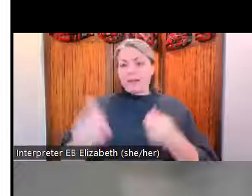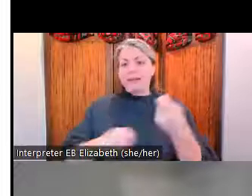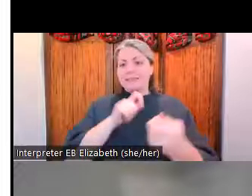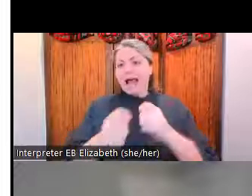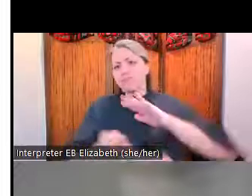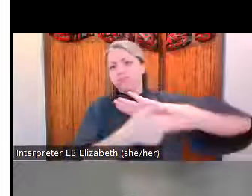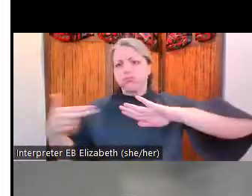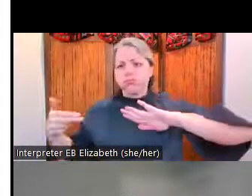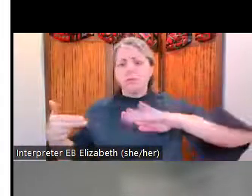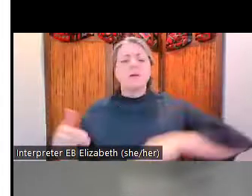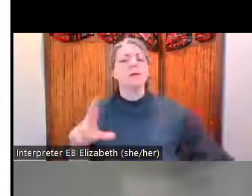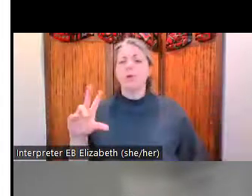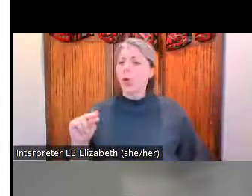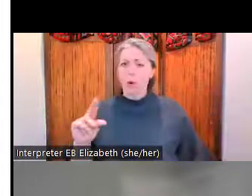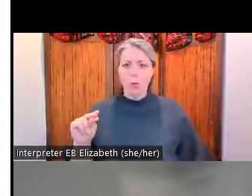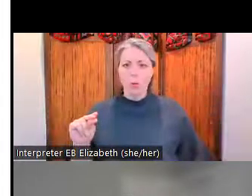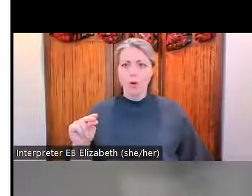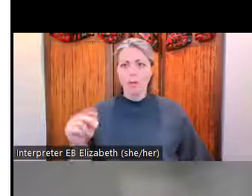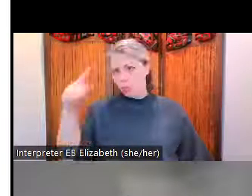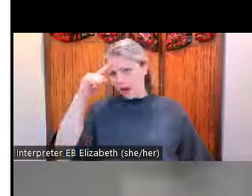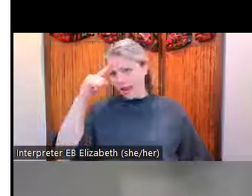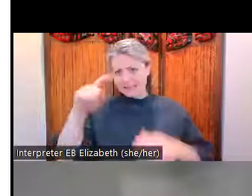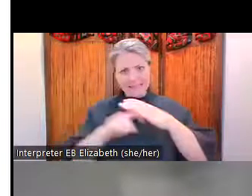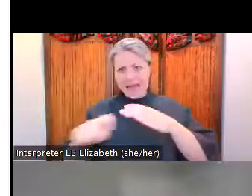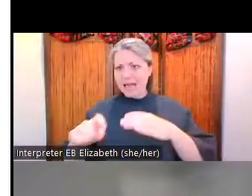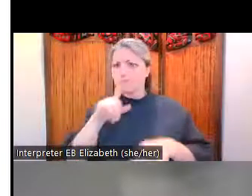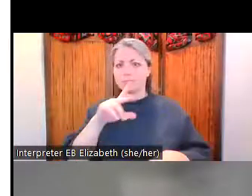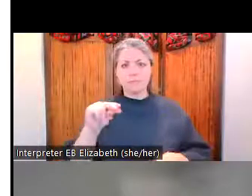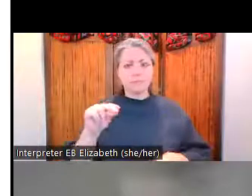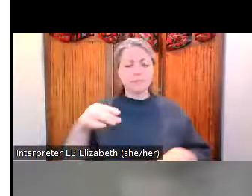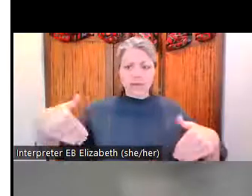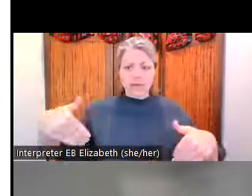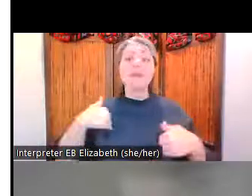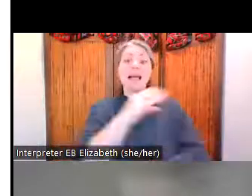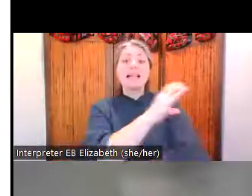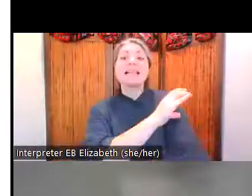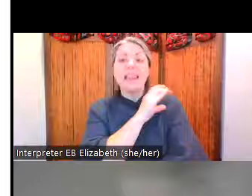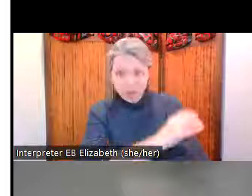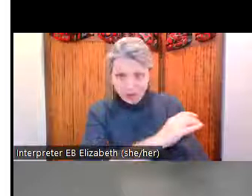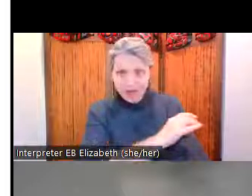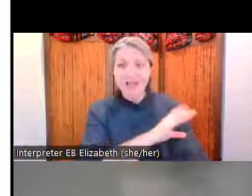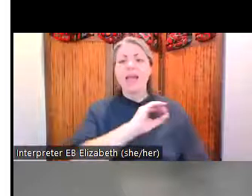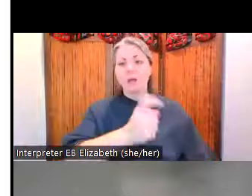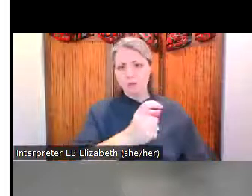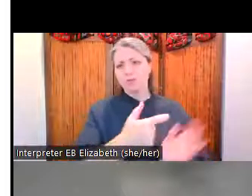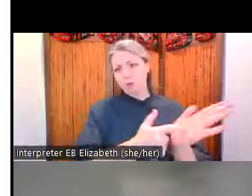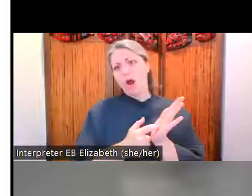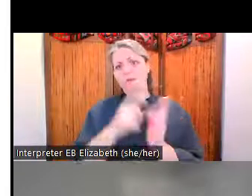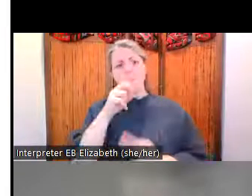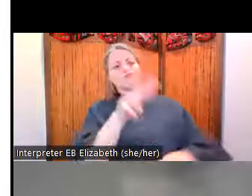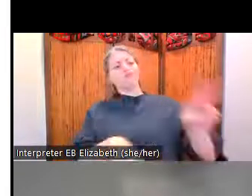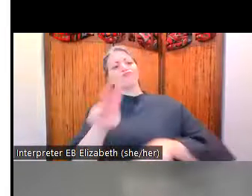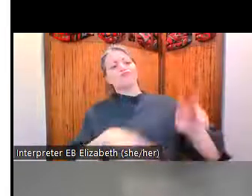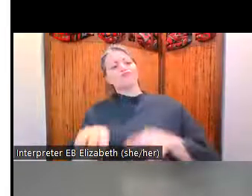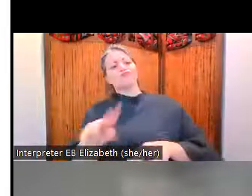scans and things. And right now we have clinical diagnoses, and that's why it requires this comprehensive and